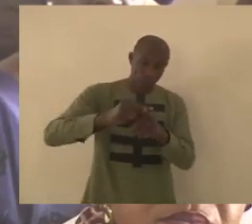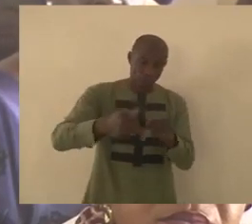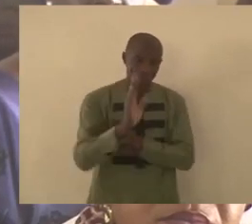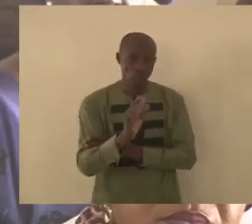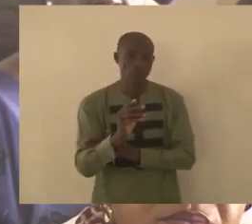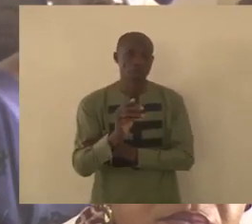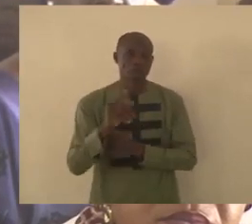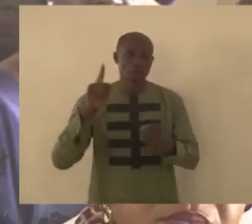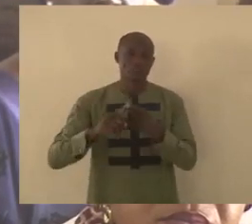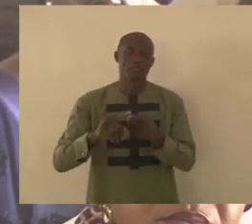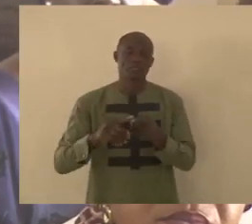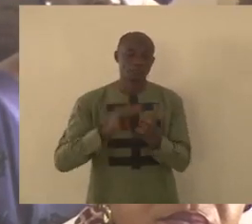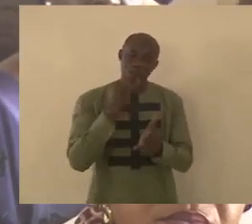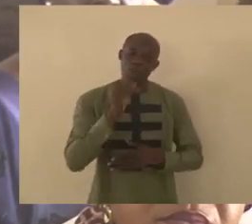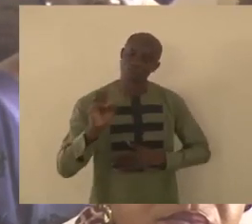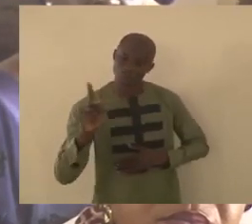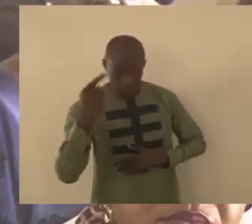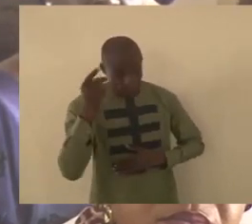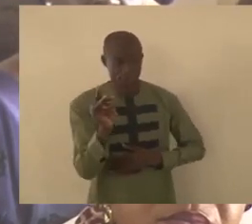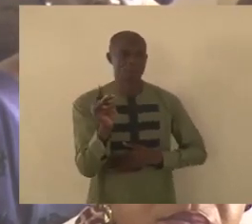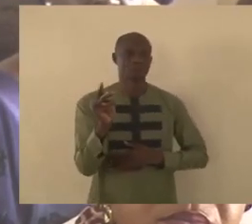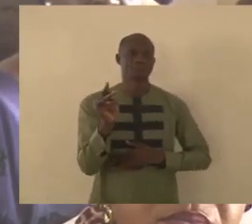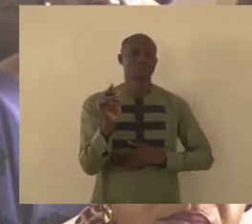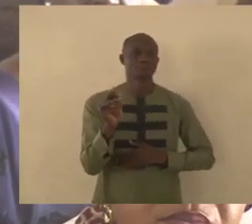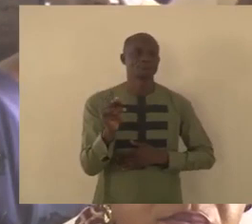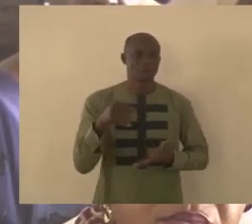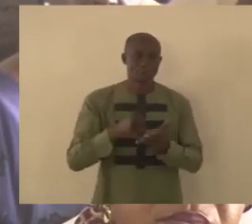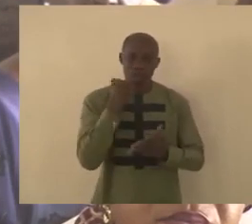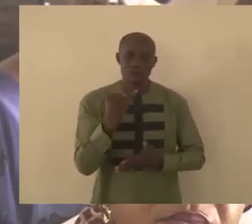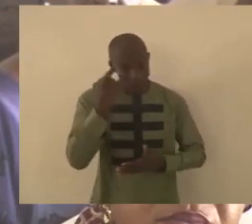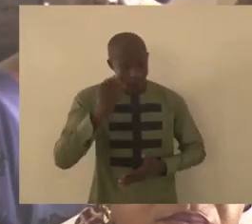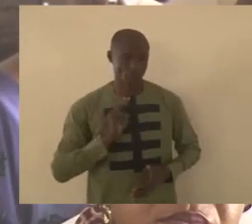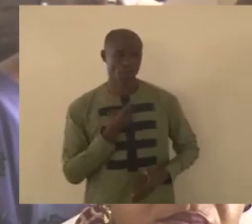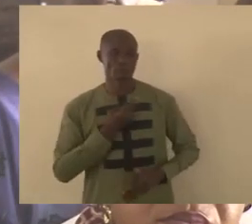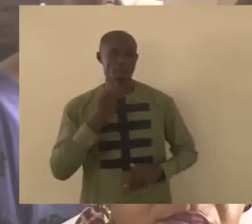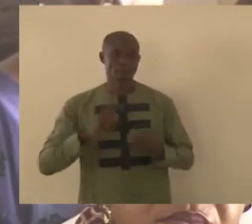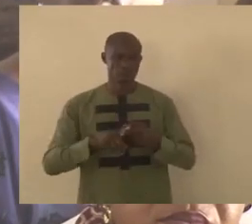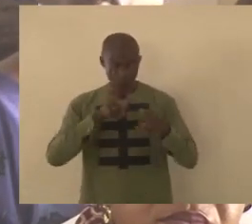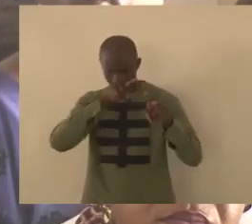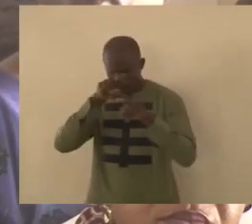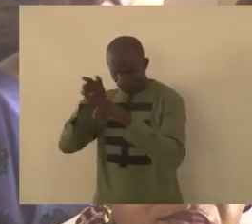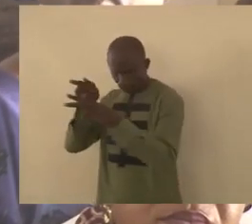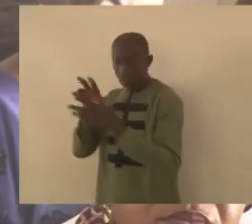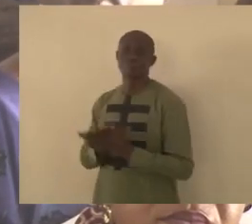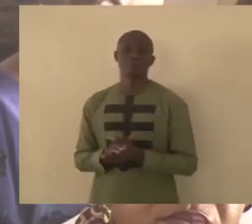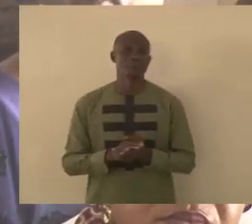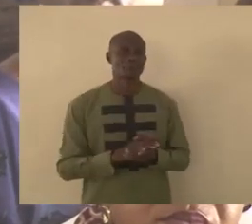what they want, their own value. So it is for us to be